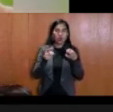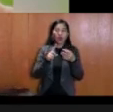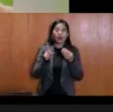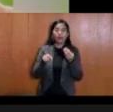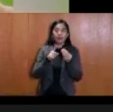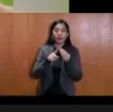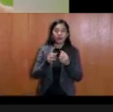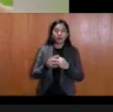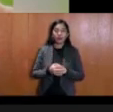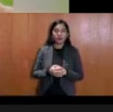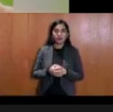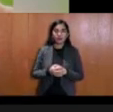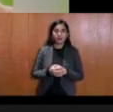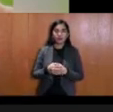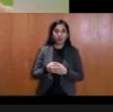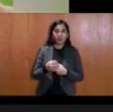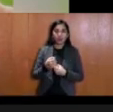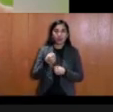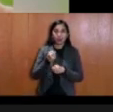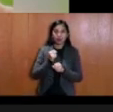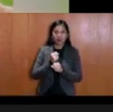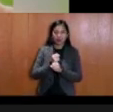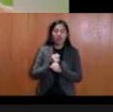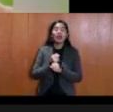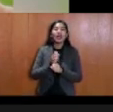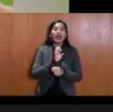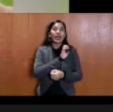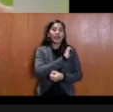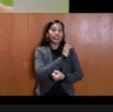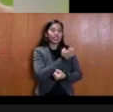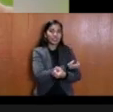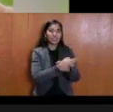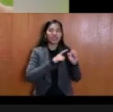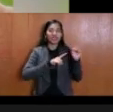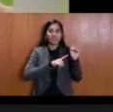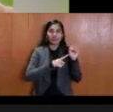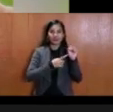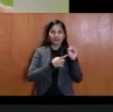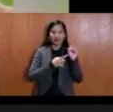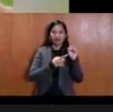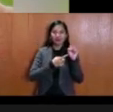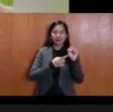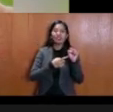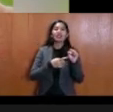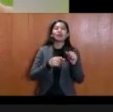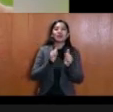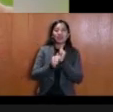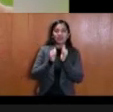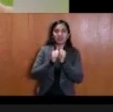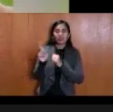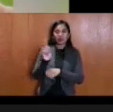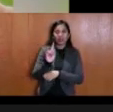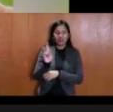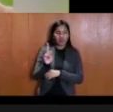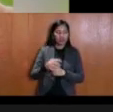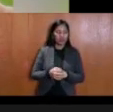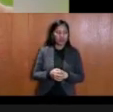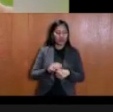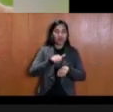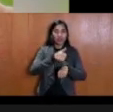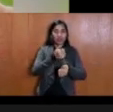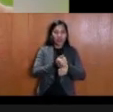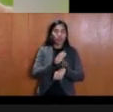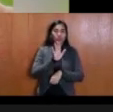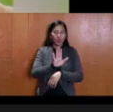to distributed energy sources. This means these are you putting up your own